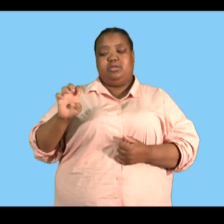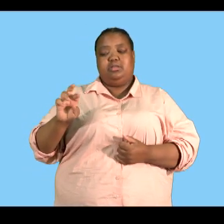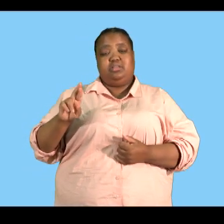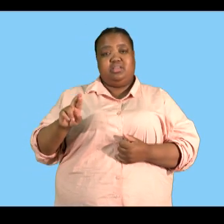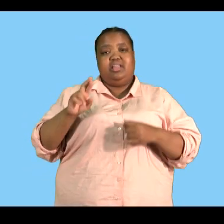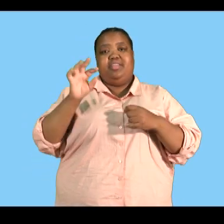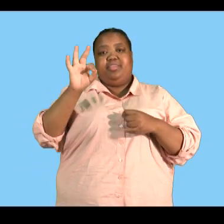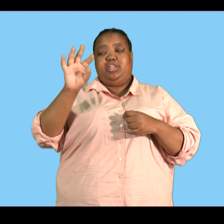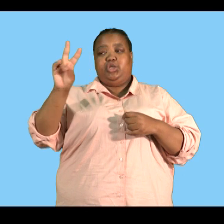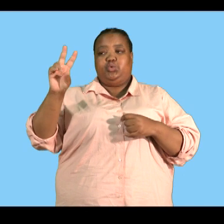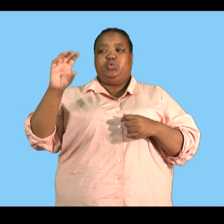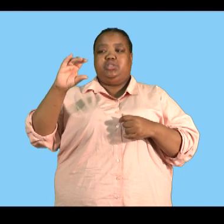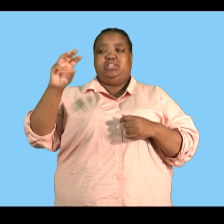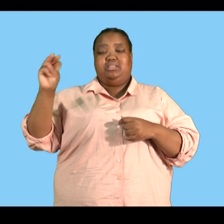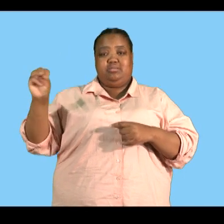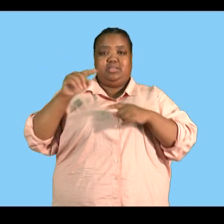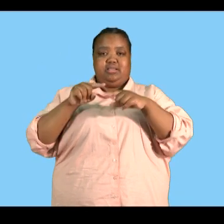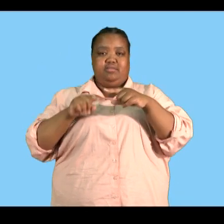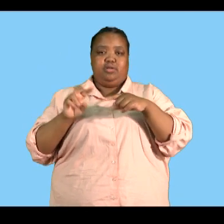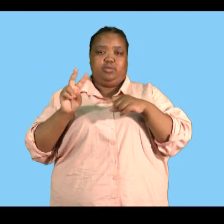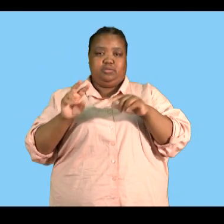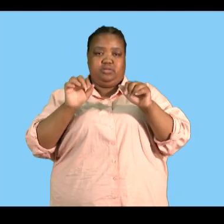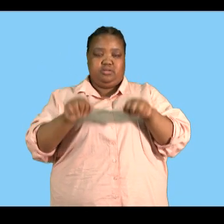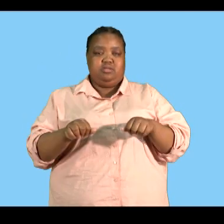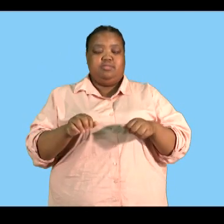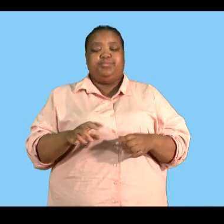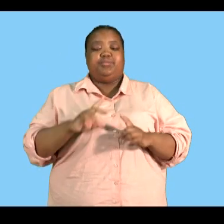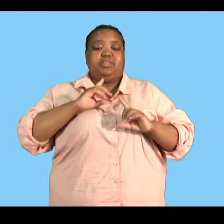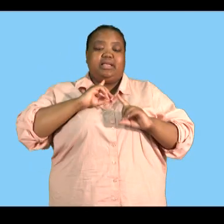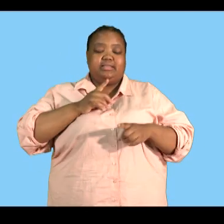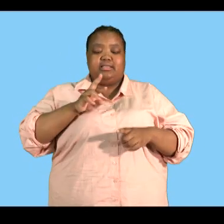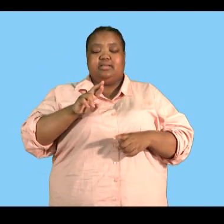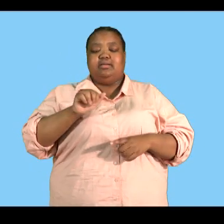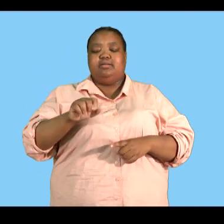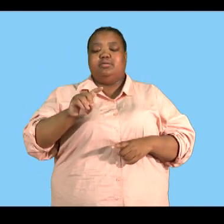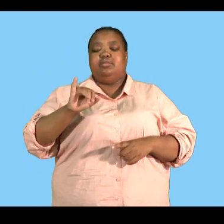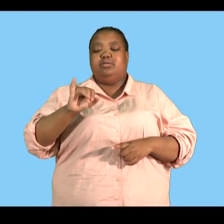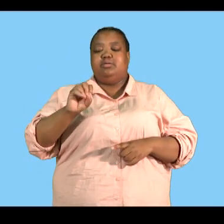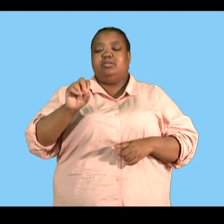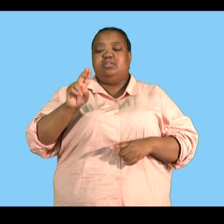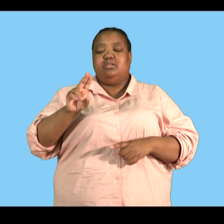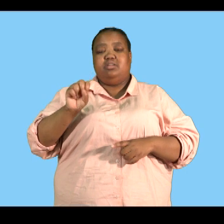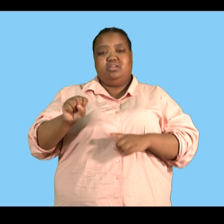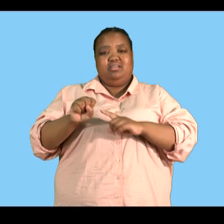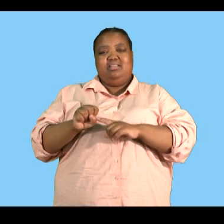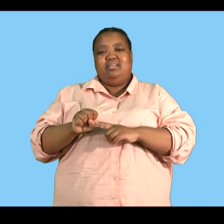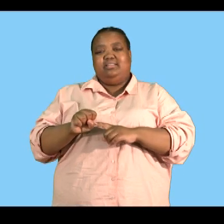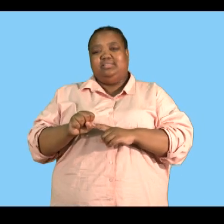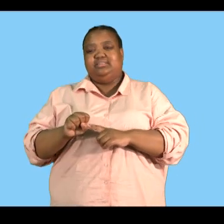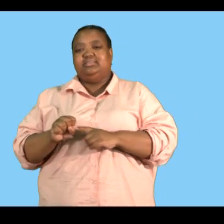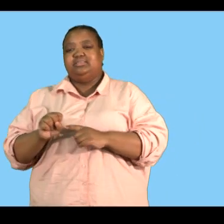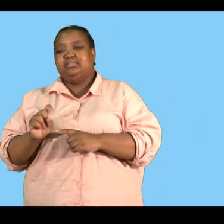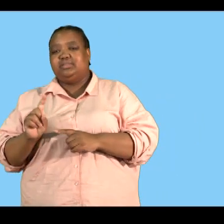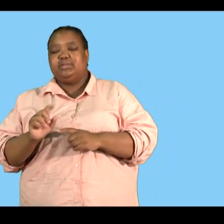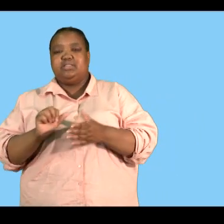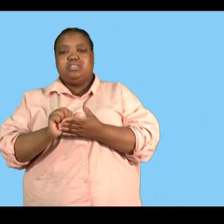will be divided by 2. So this will give us a radius of 16 centimeters. So this will be